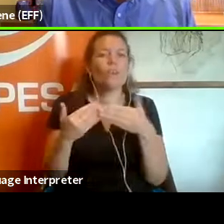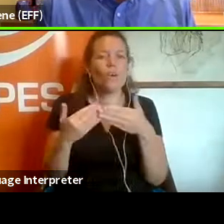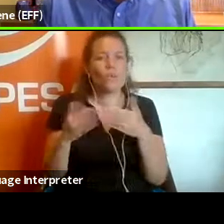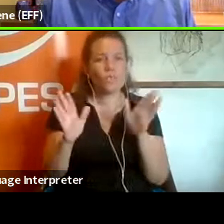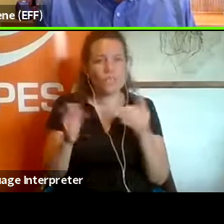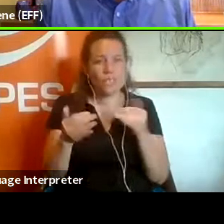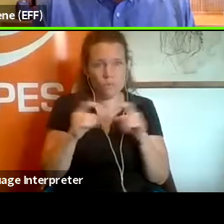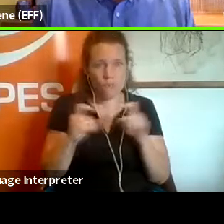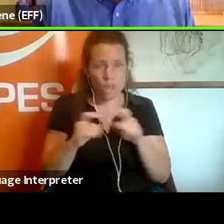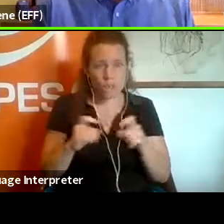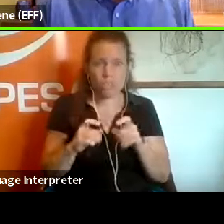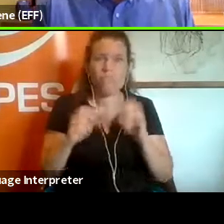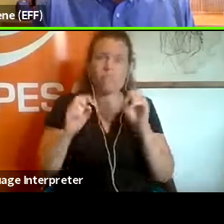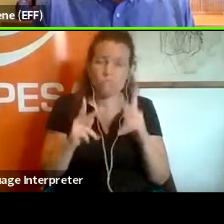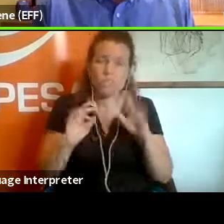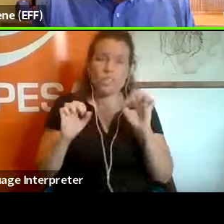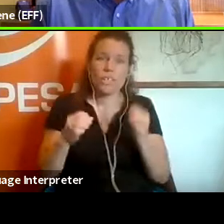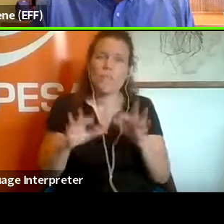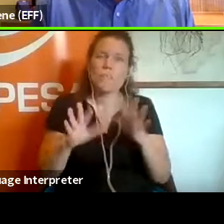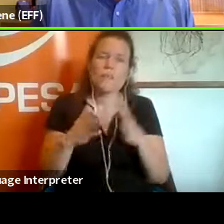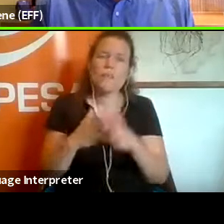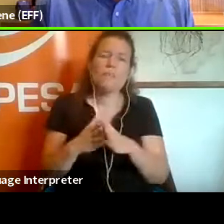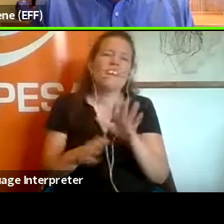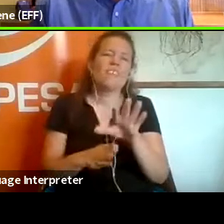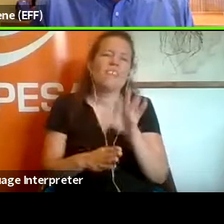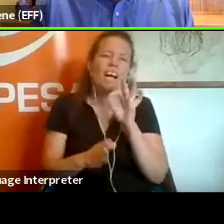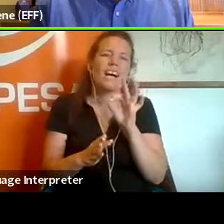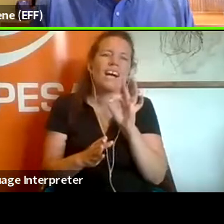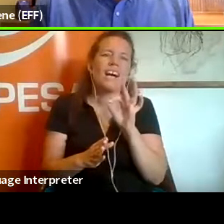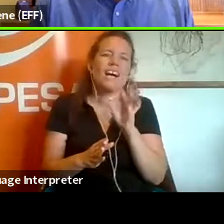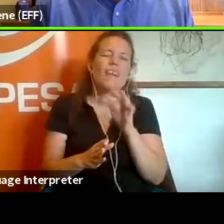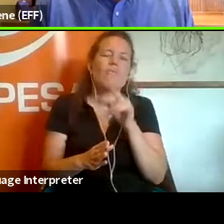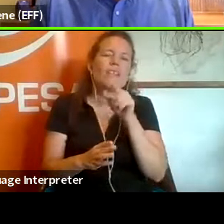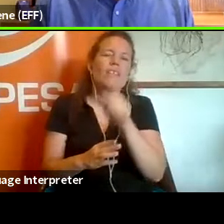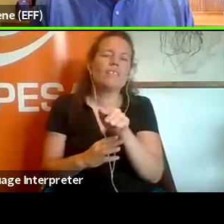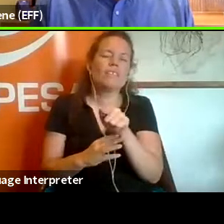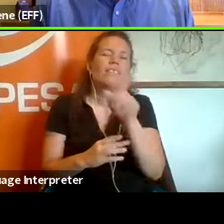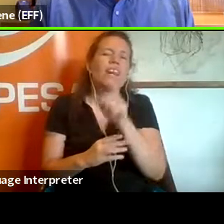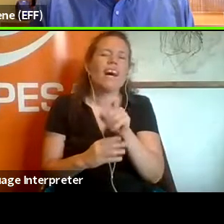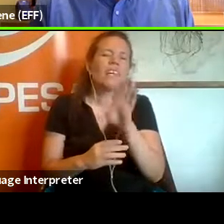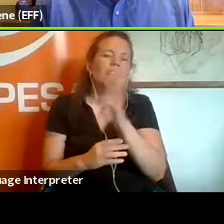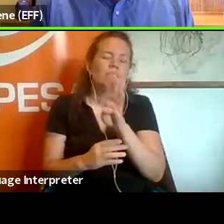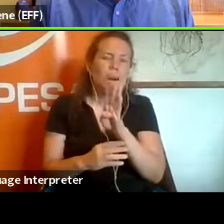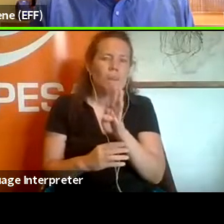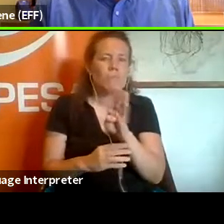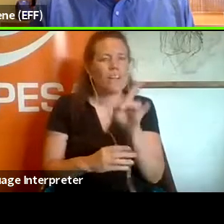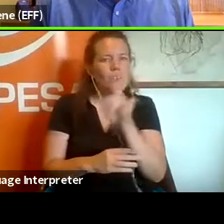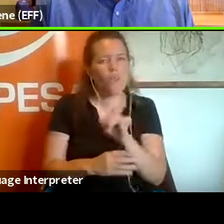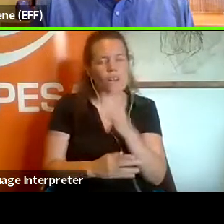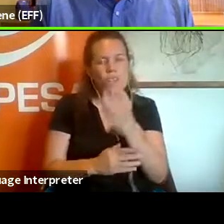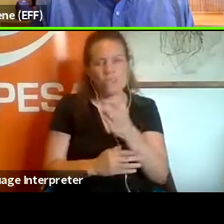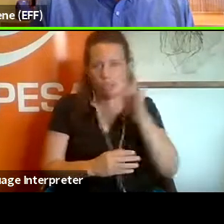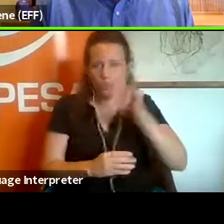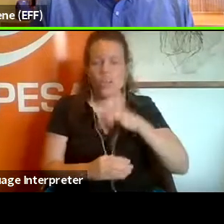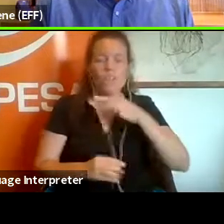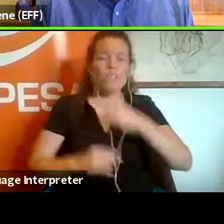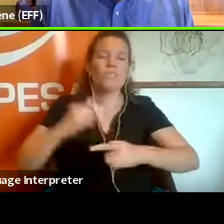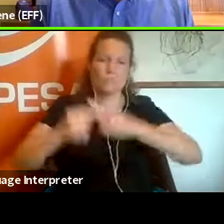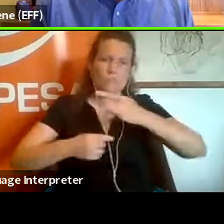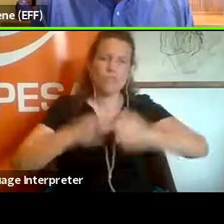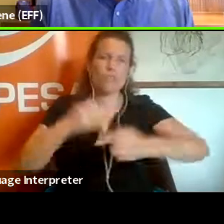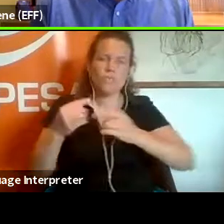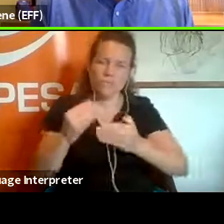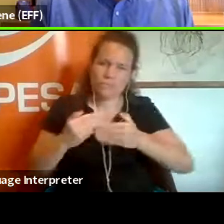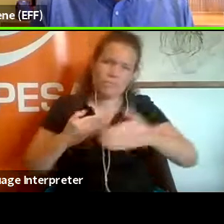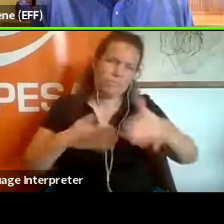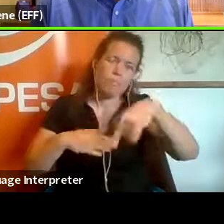and maybe I'll ask Barbara this question. We are still in the process, and there's still some work to be done.